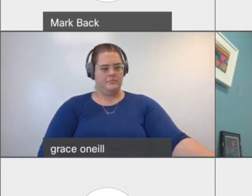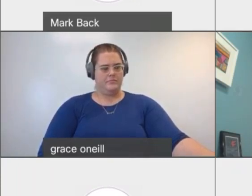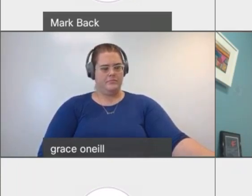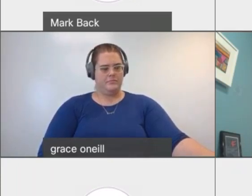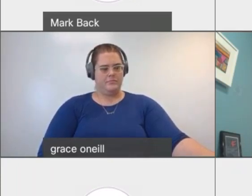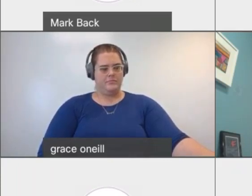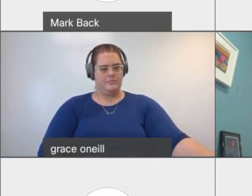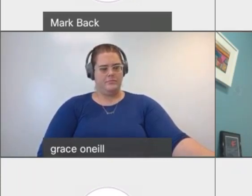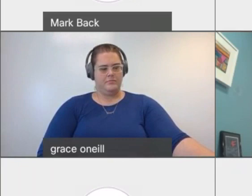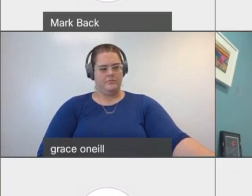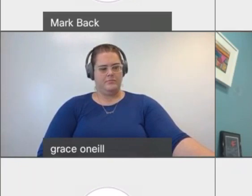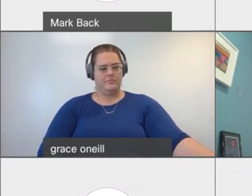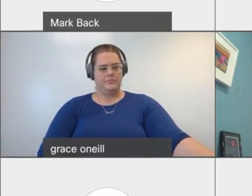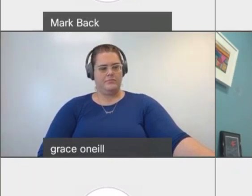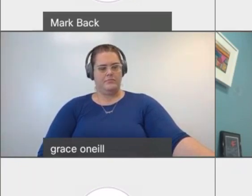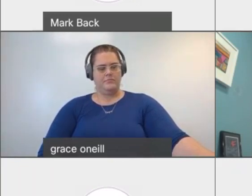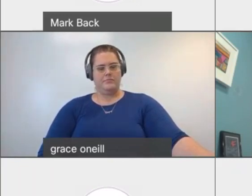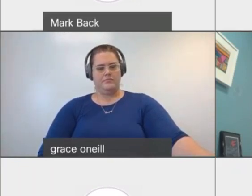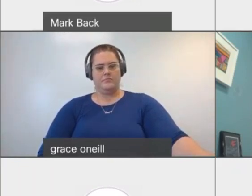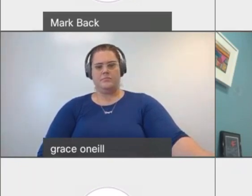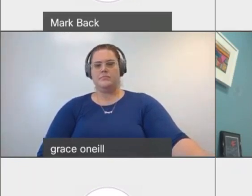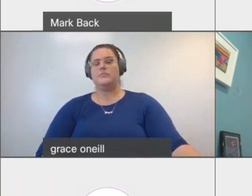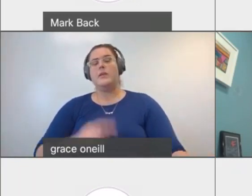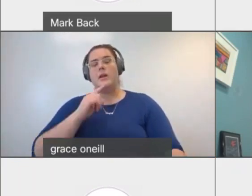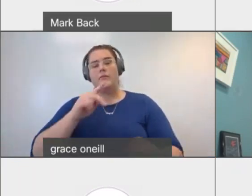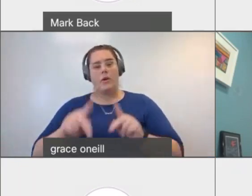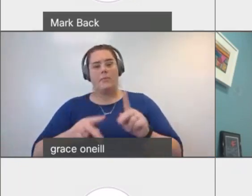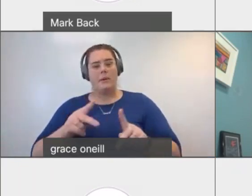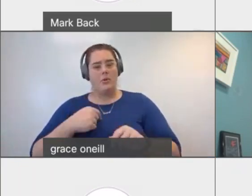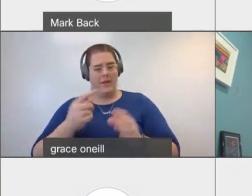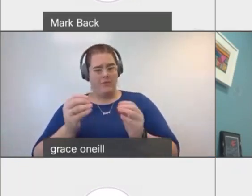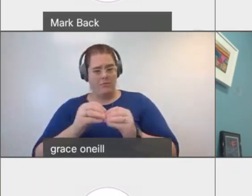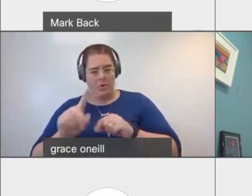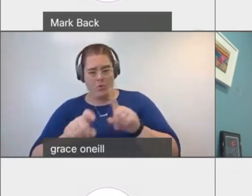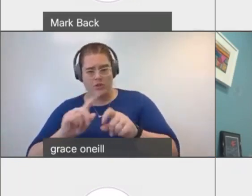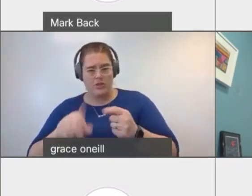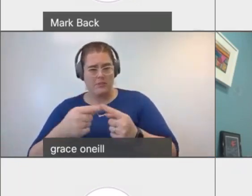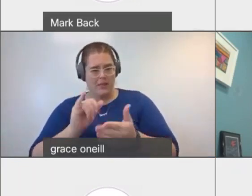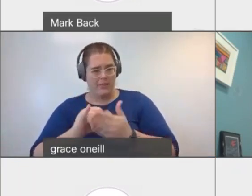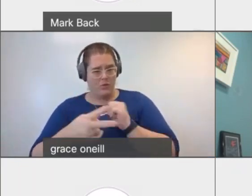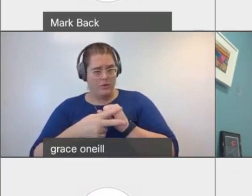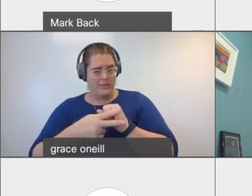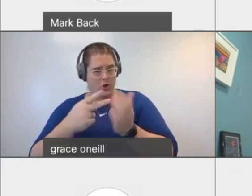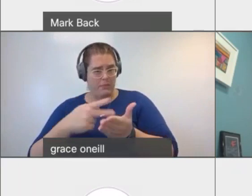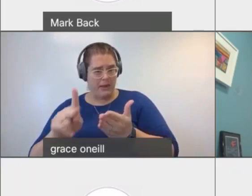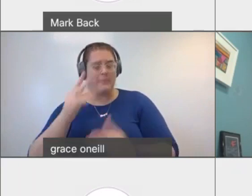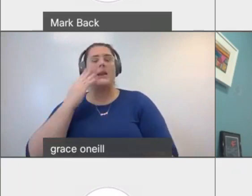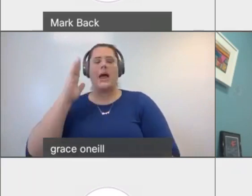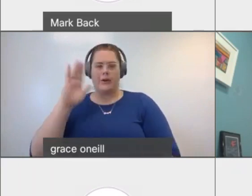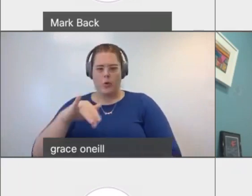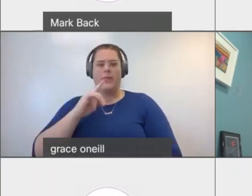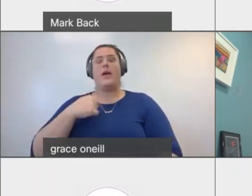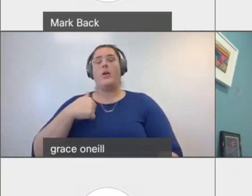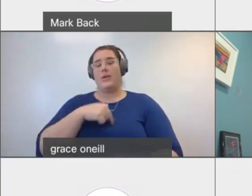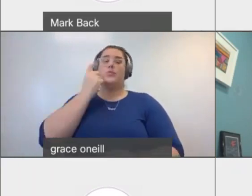And so for folks who have further questions about the retainer payment, I know the transmittal that went out had contact information